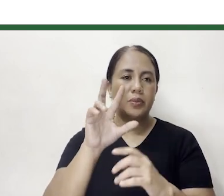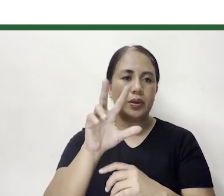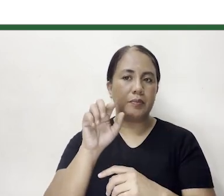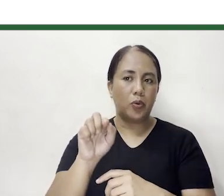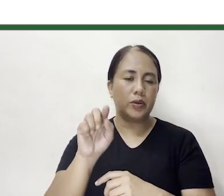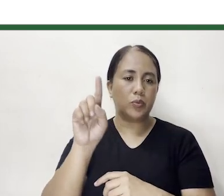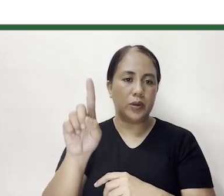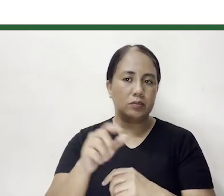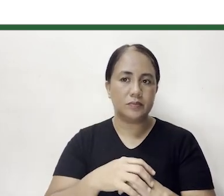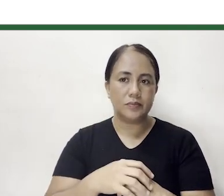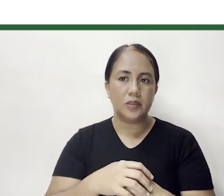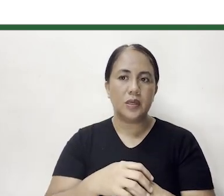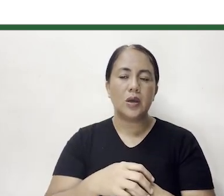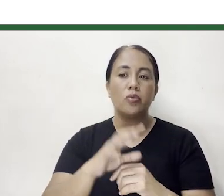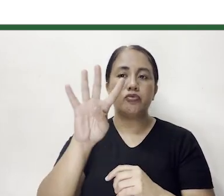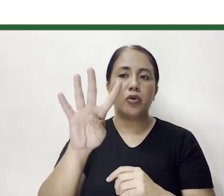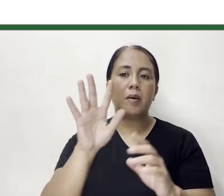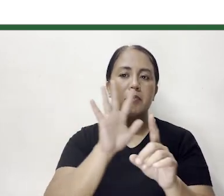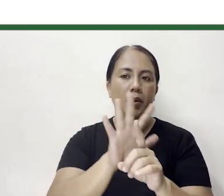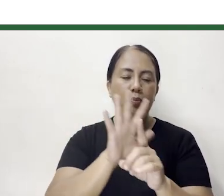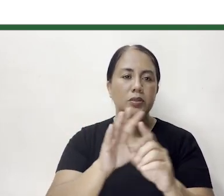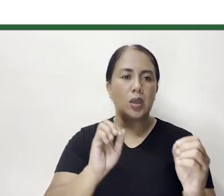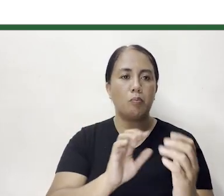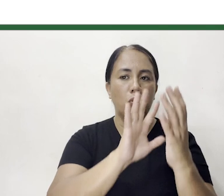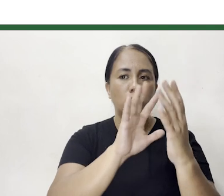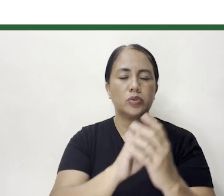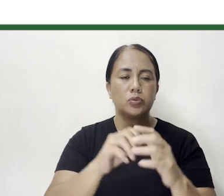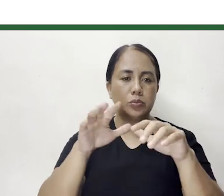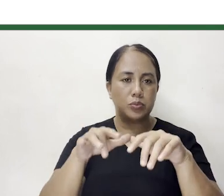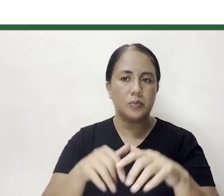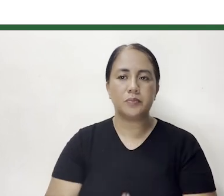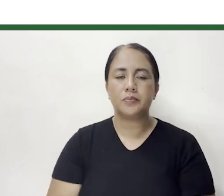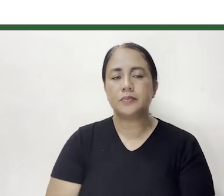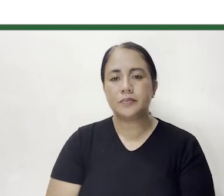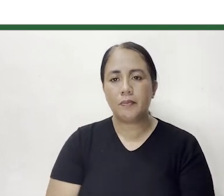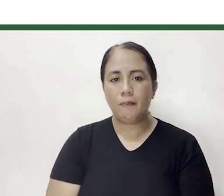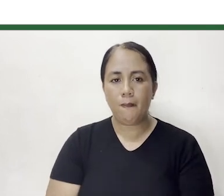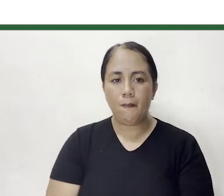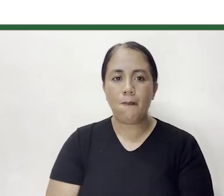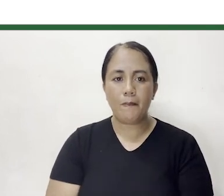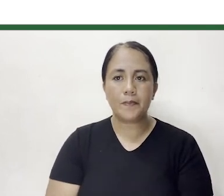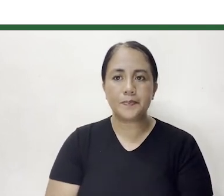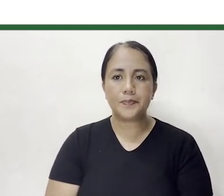Topic number 3.1. The 4 popular approaches to disability.